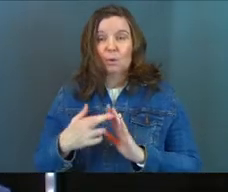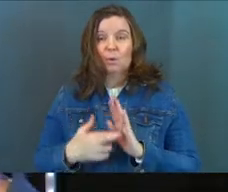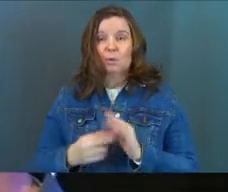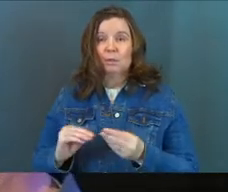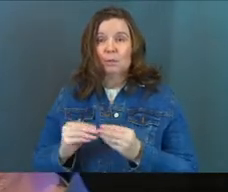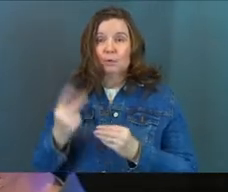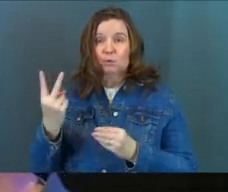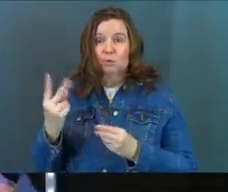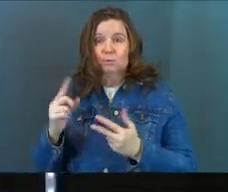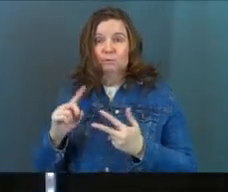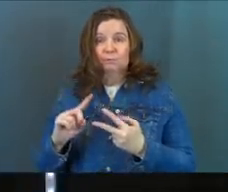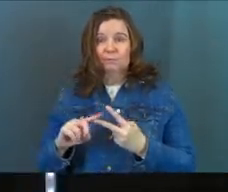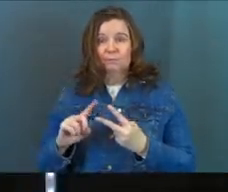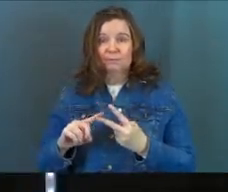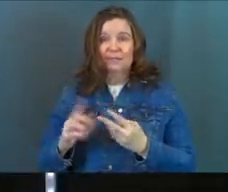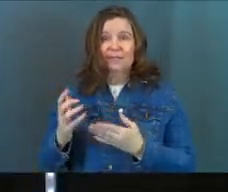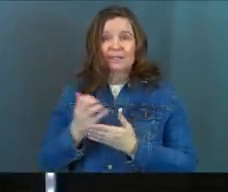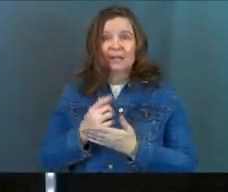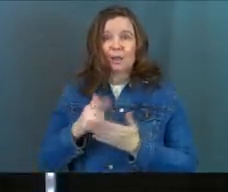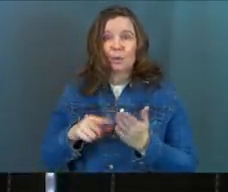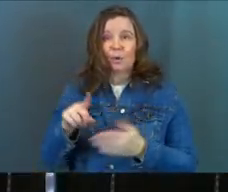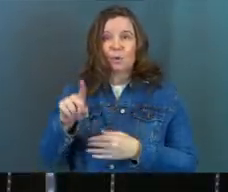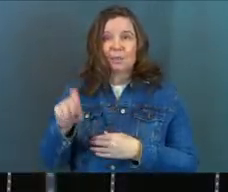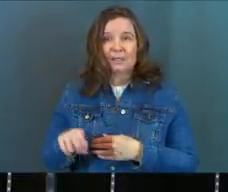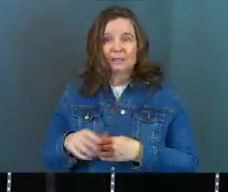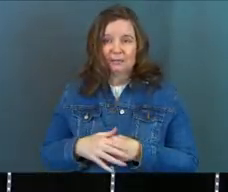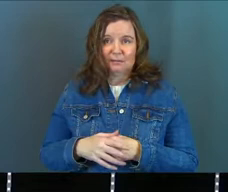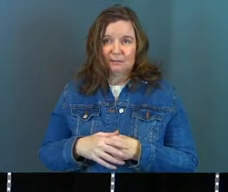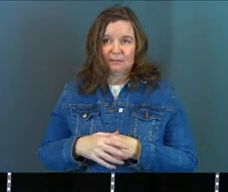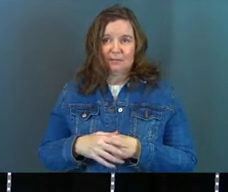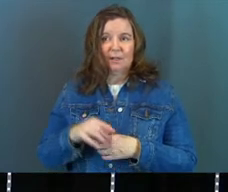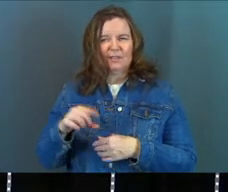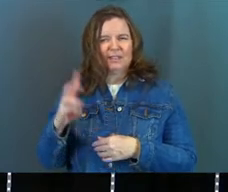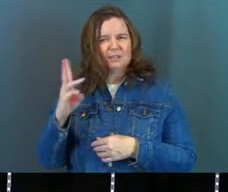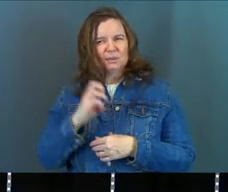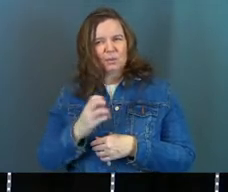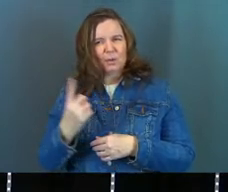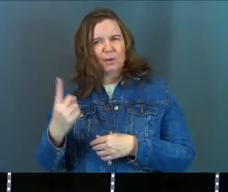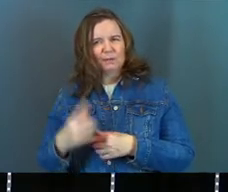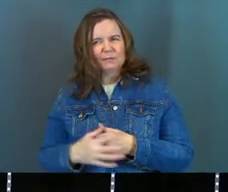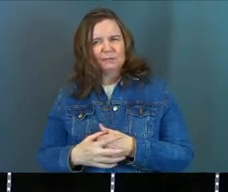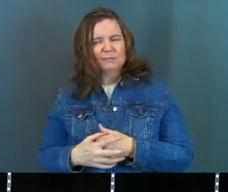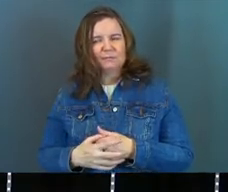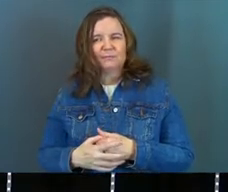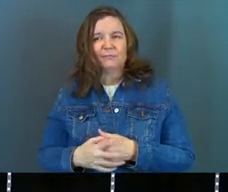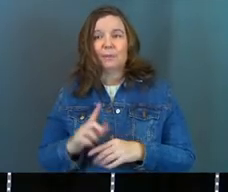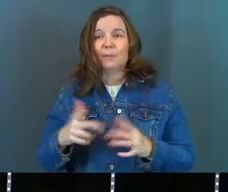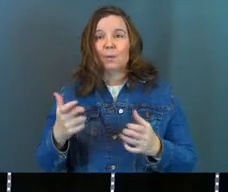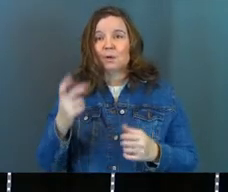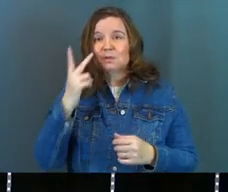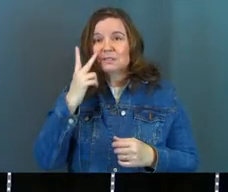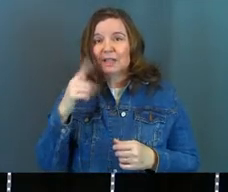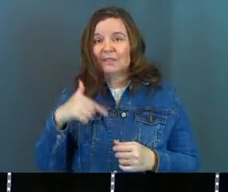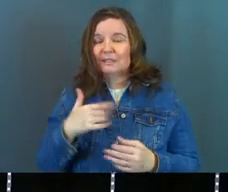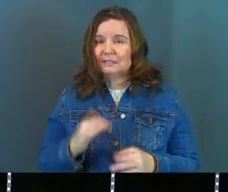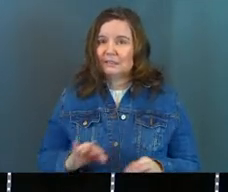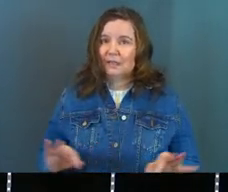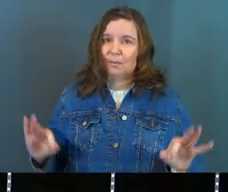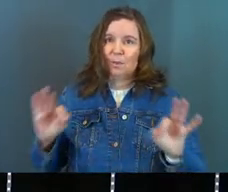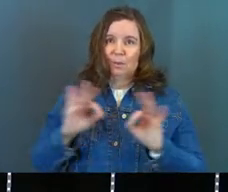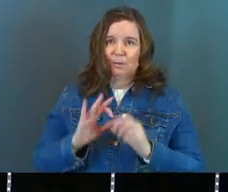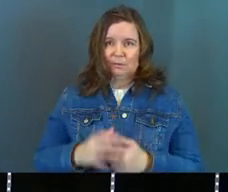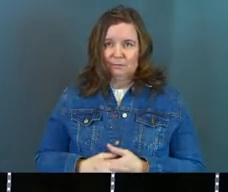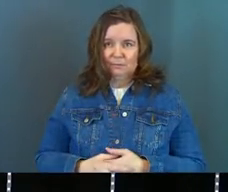number two, just gather what you need. And this is a weird one, but I want you to see this. This is so